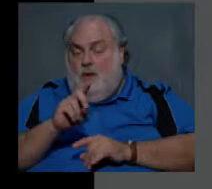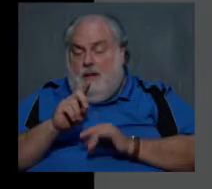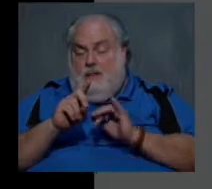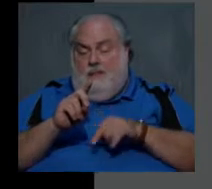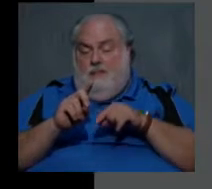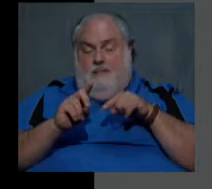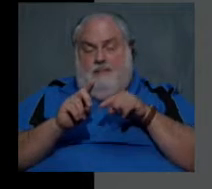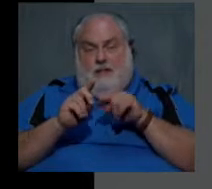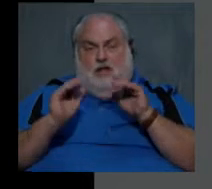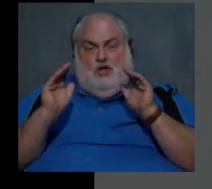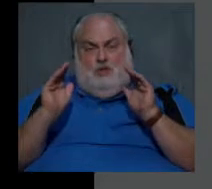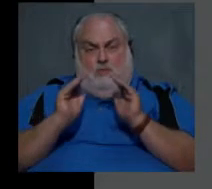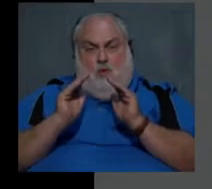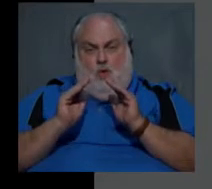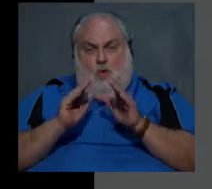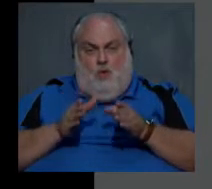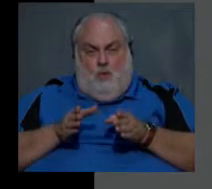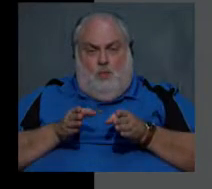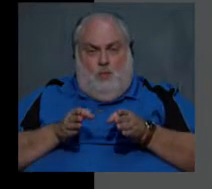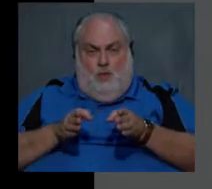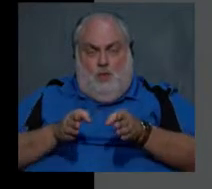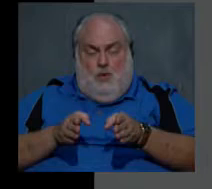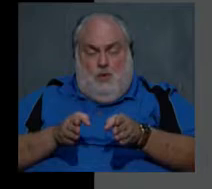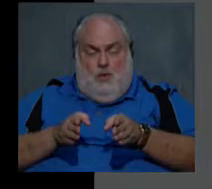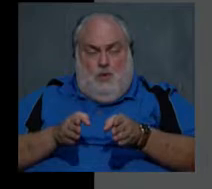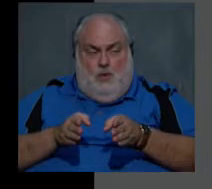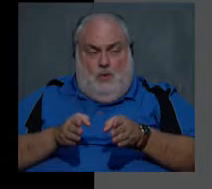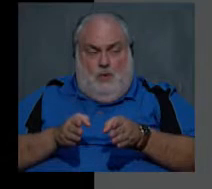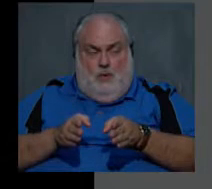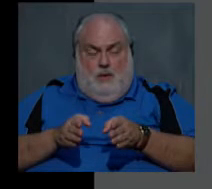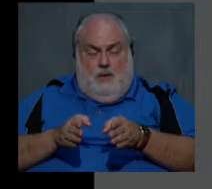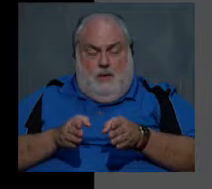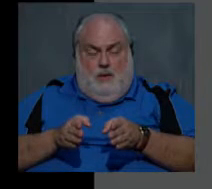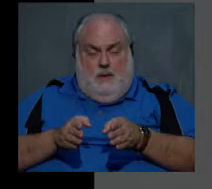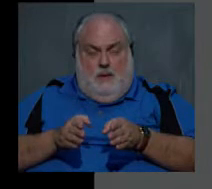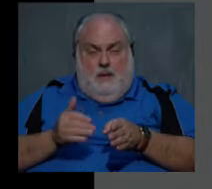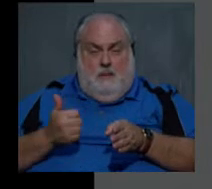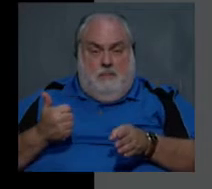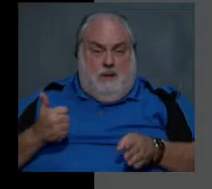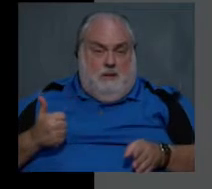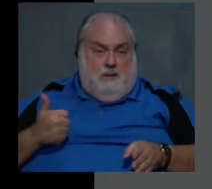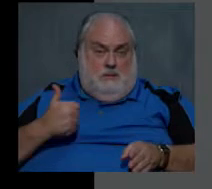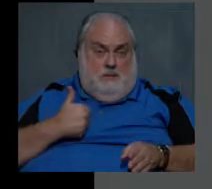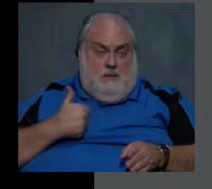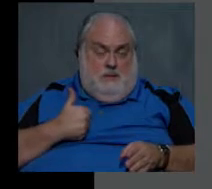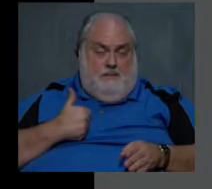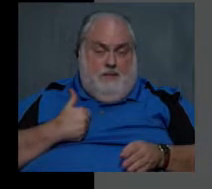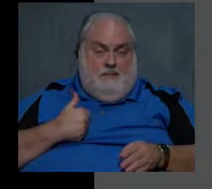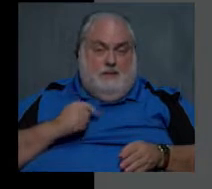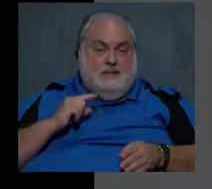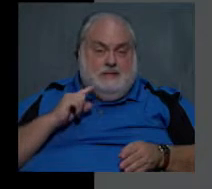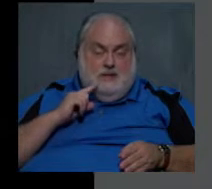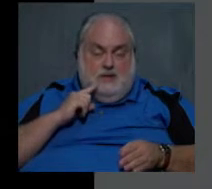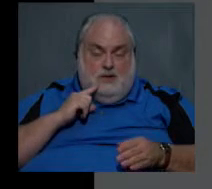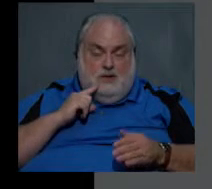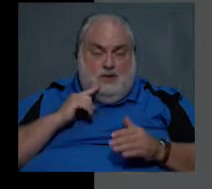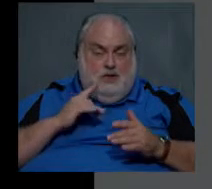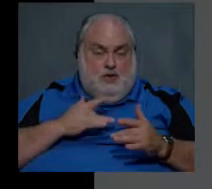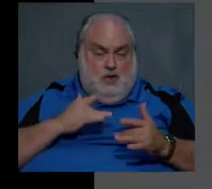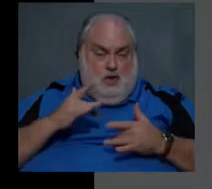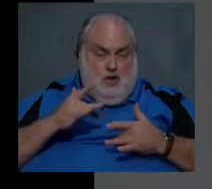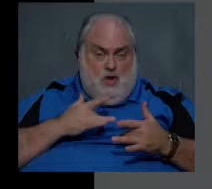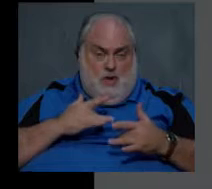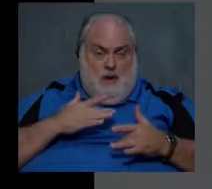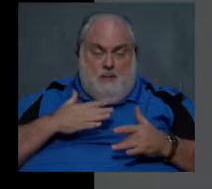Road is a small road, and I have a particular concern because my house